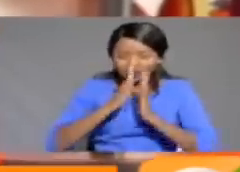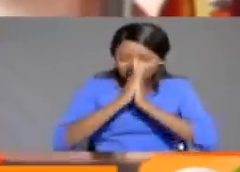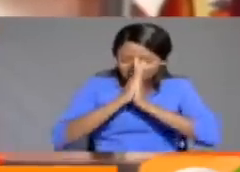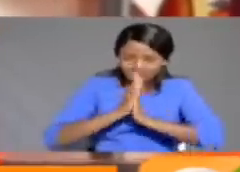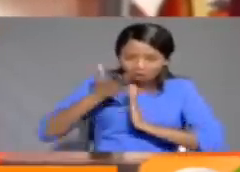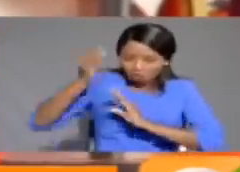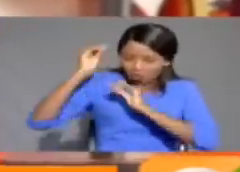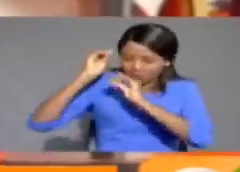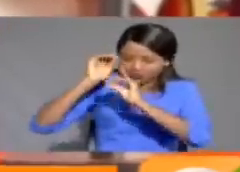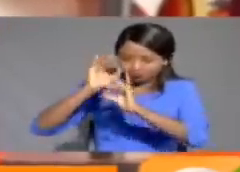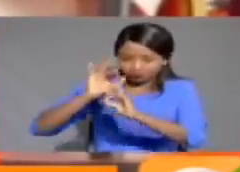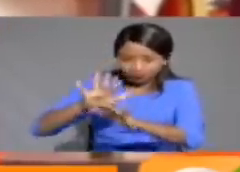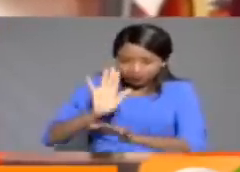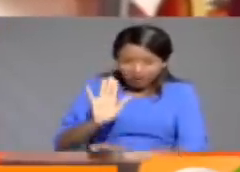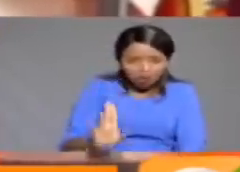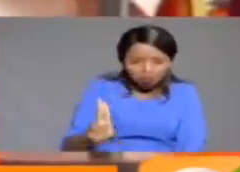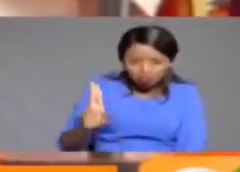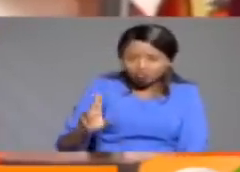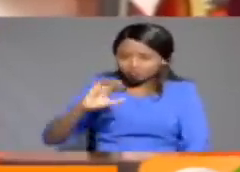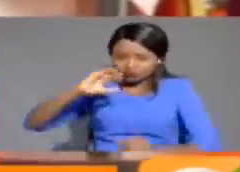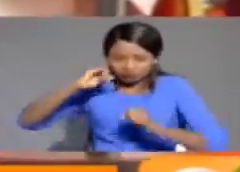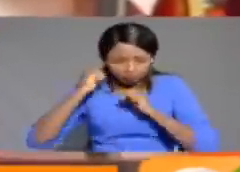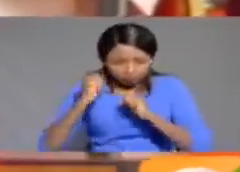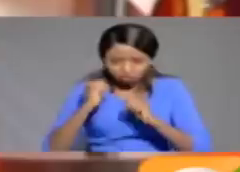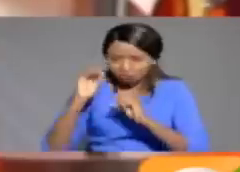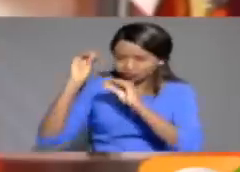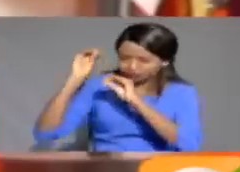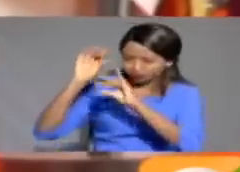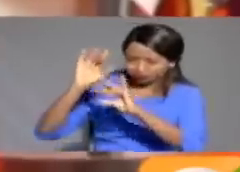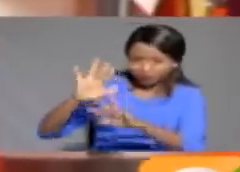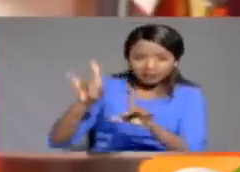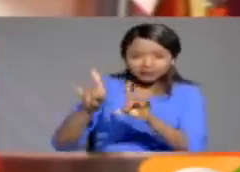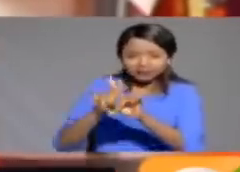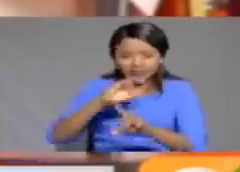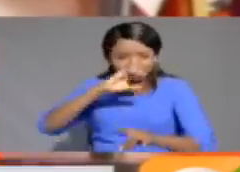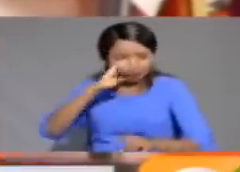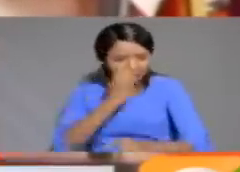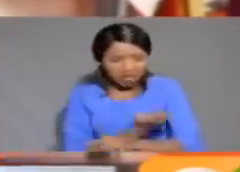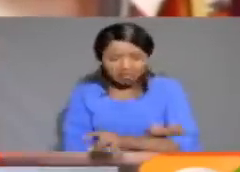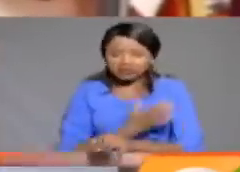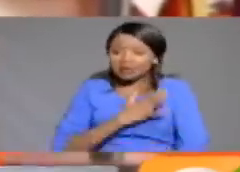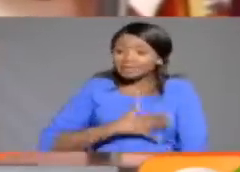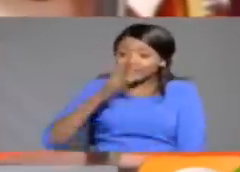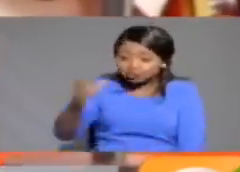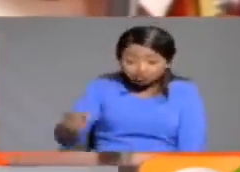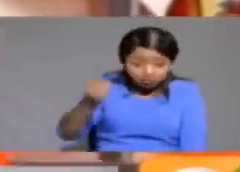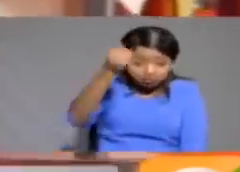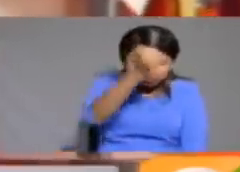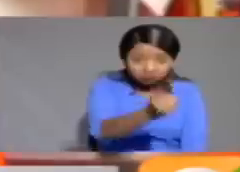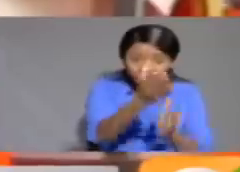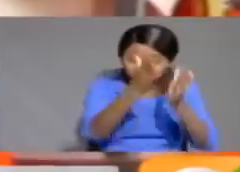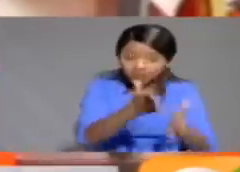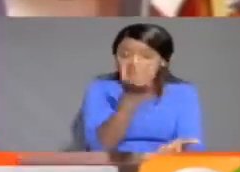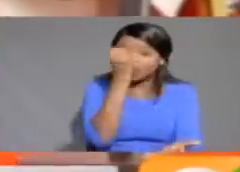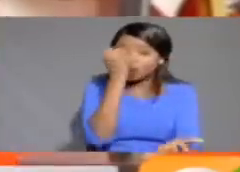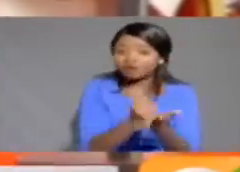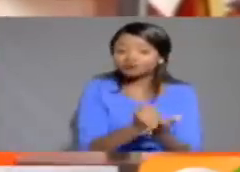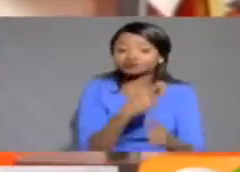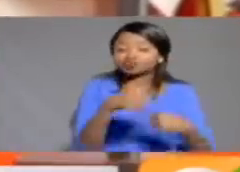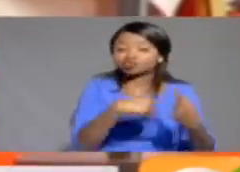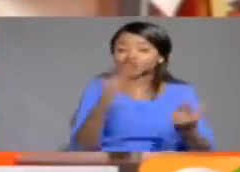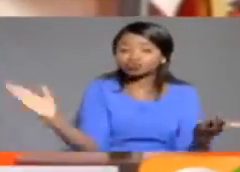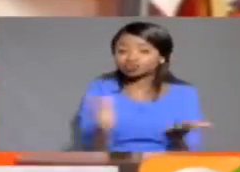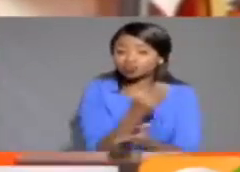gives you life, gives you strength and energy. Please pray that you leave somebody in office who is going to continue with the fight against